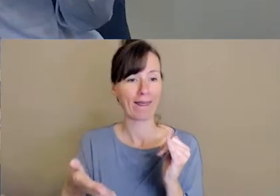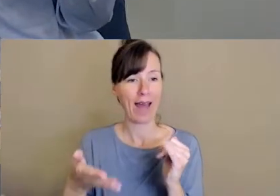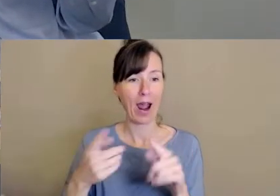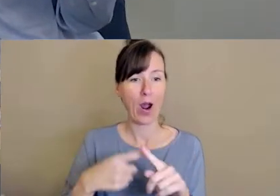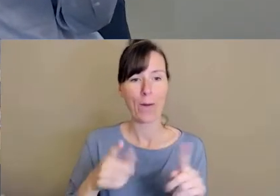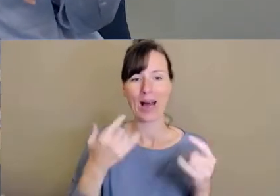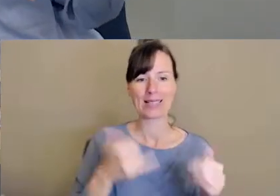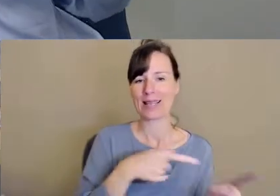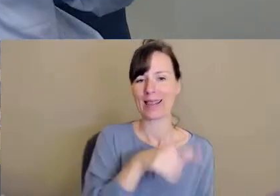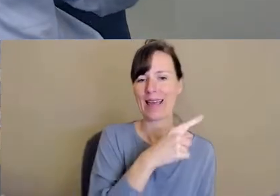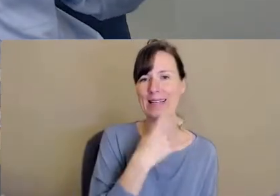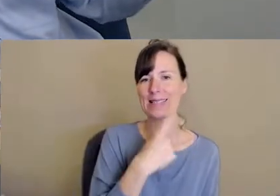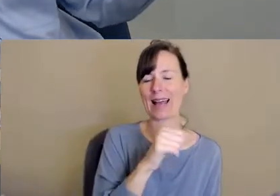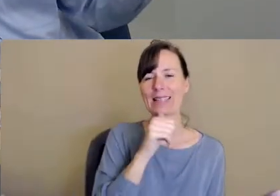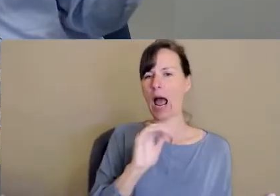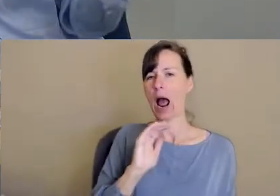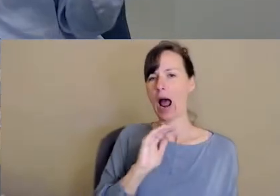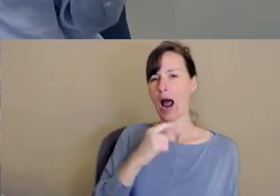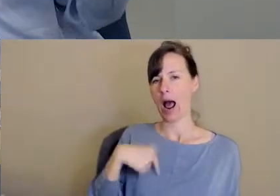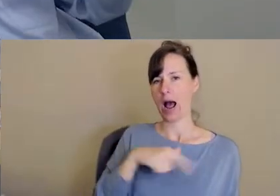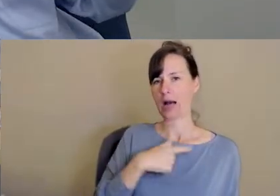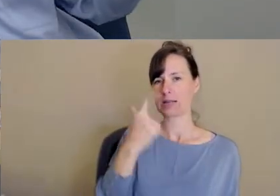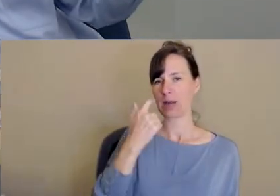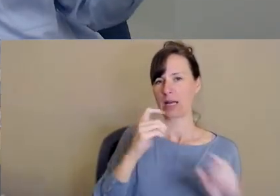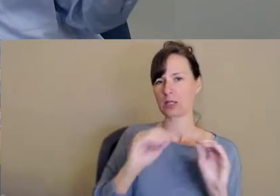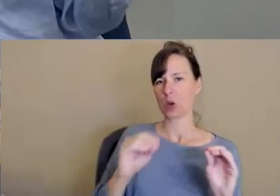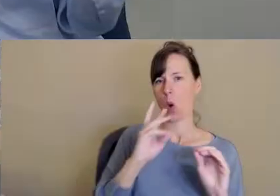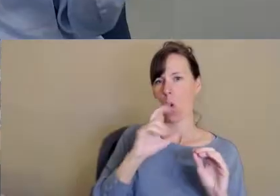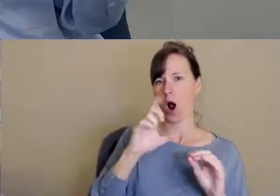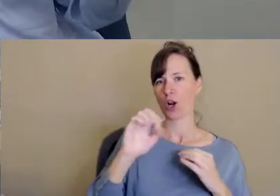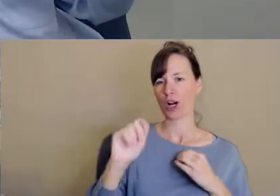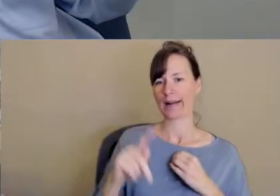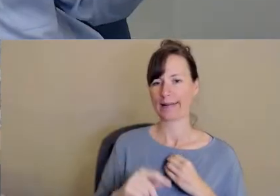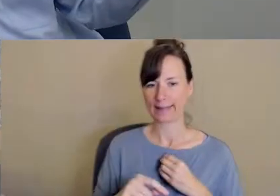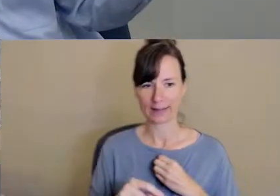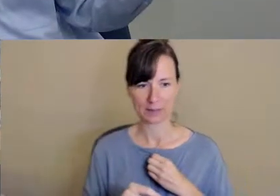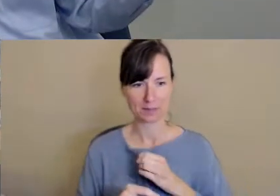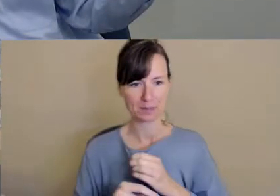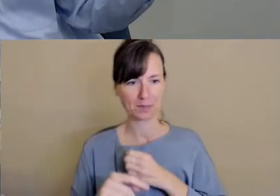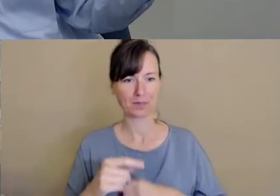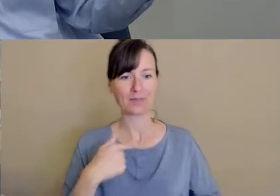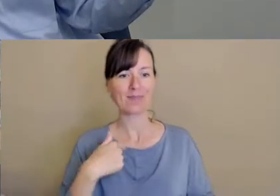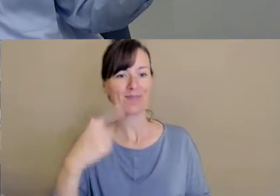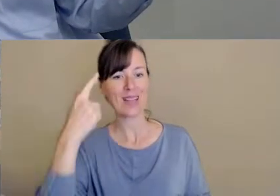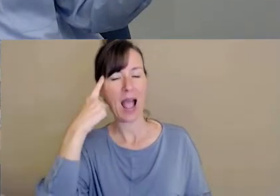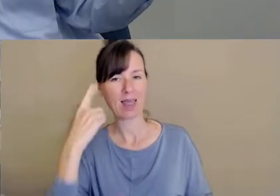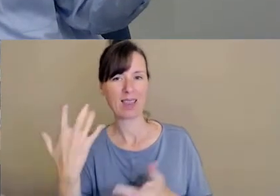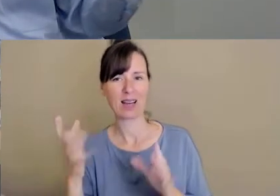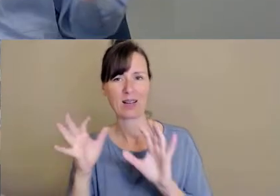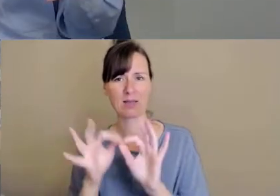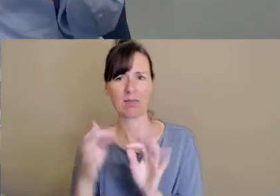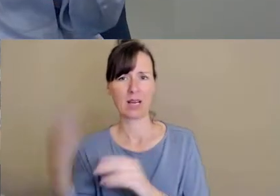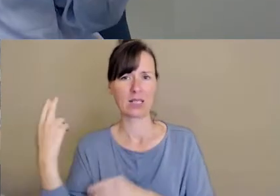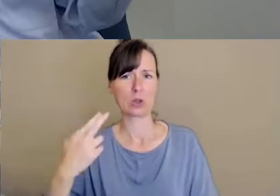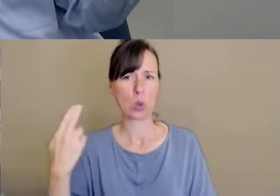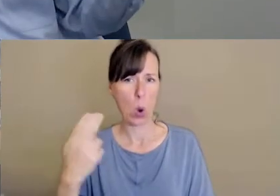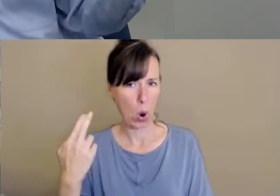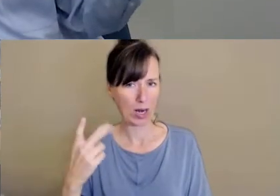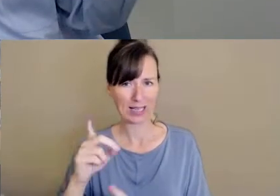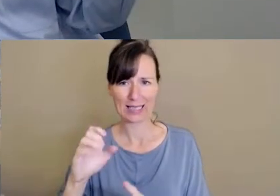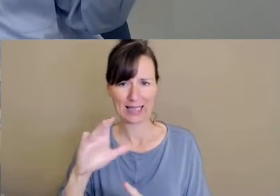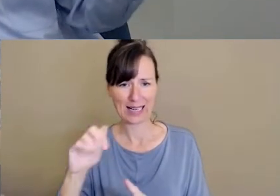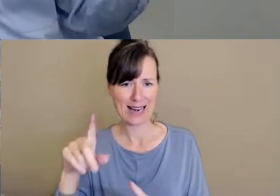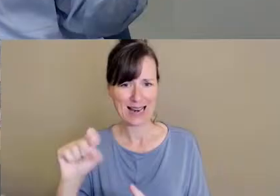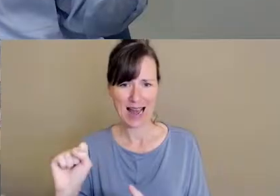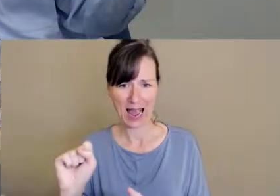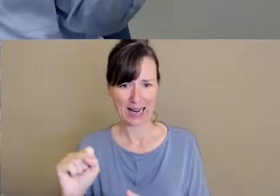think it comes back to historically, for decades, if not the entirety of the life of the commission, they have not